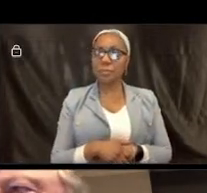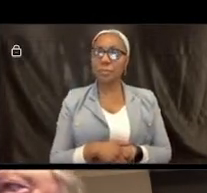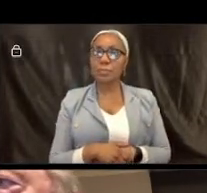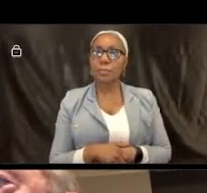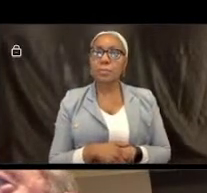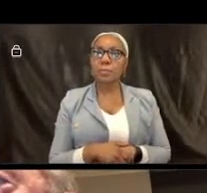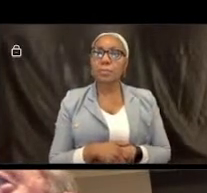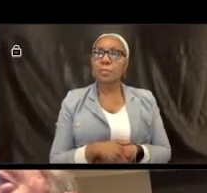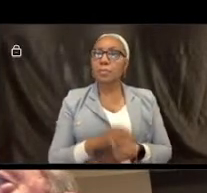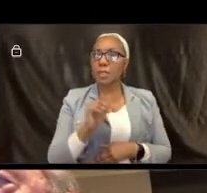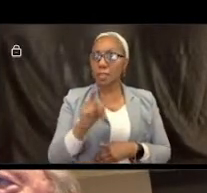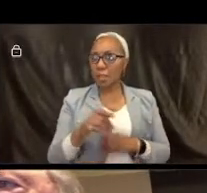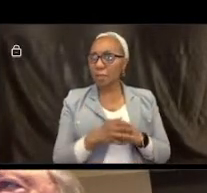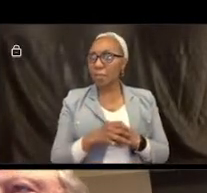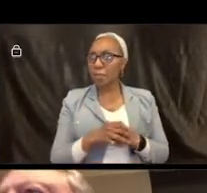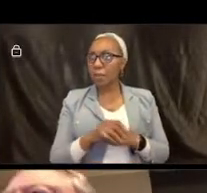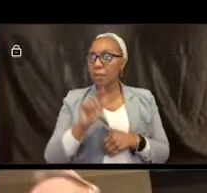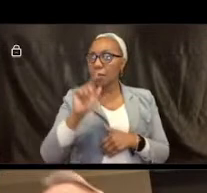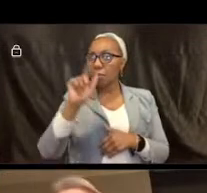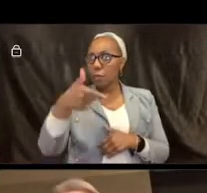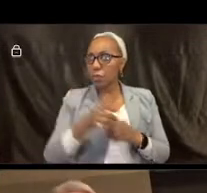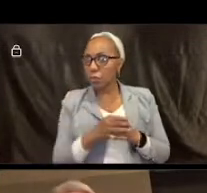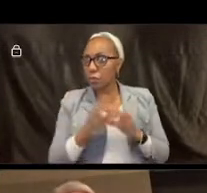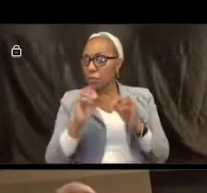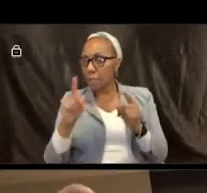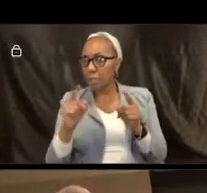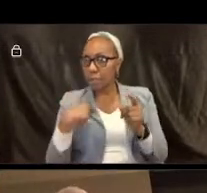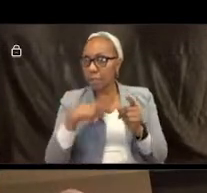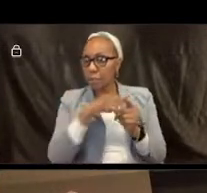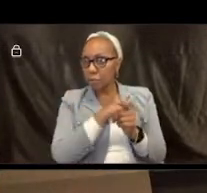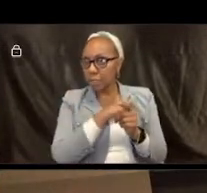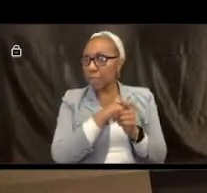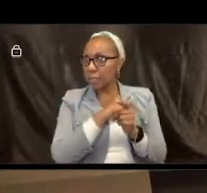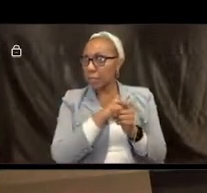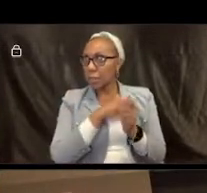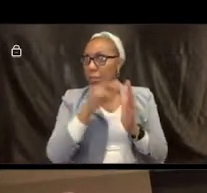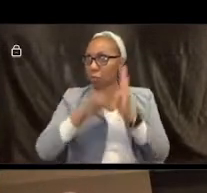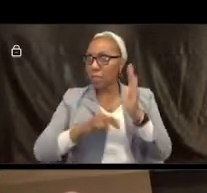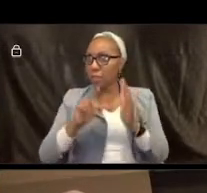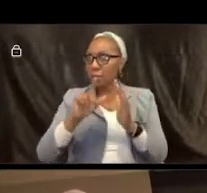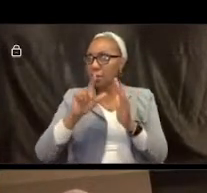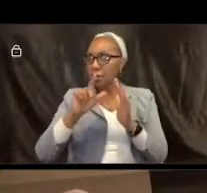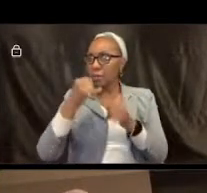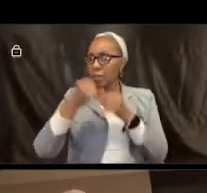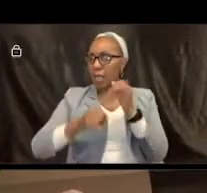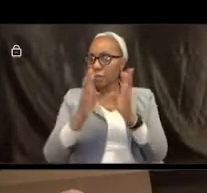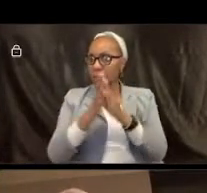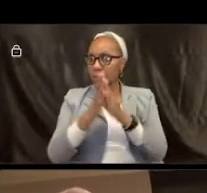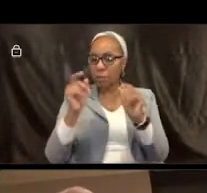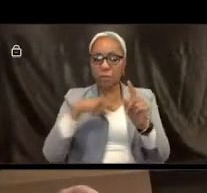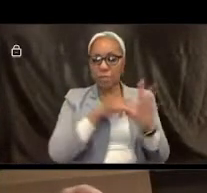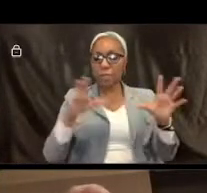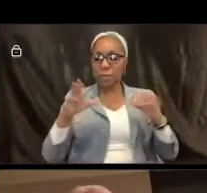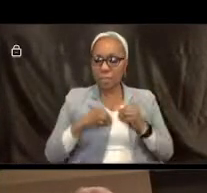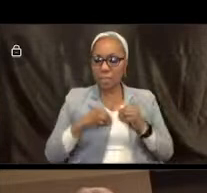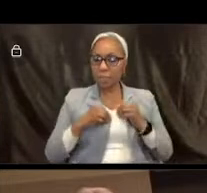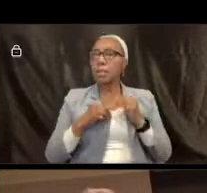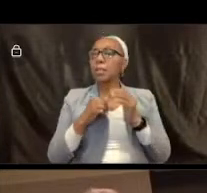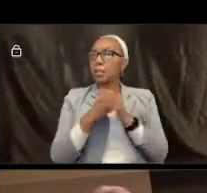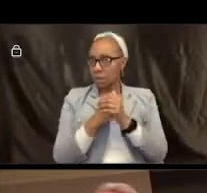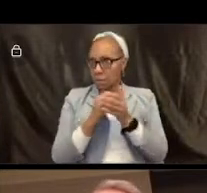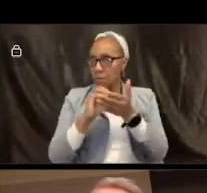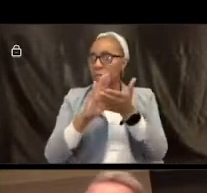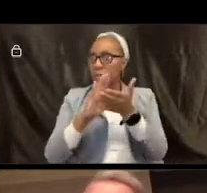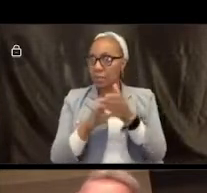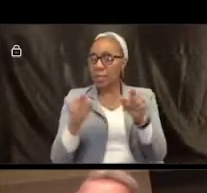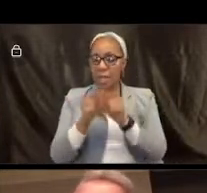Have the motion for the acceptance of the minutes of the last meeting. Mr. Chair, I move that we accept the minutes